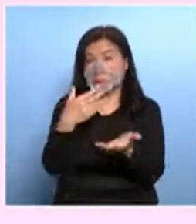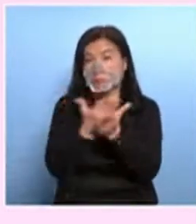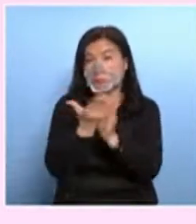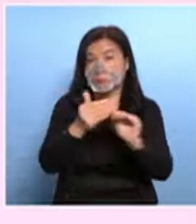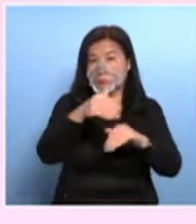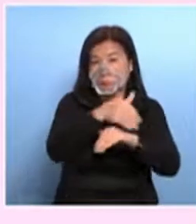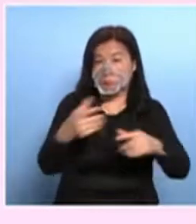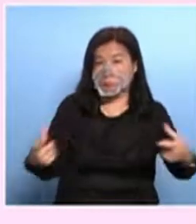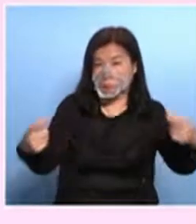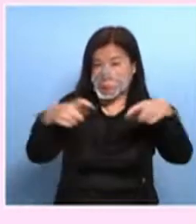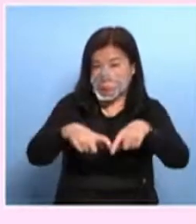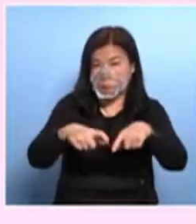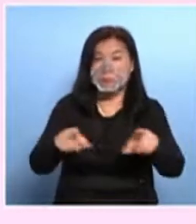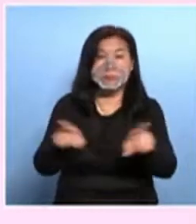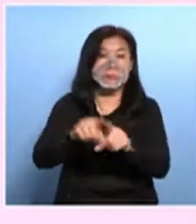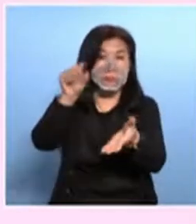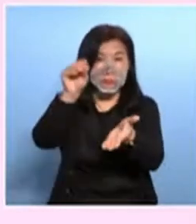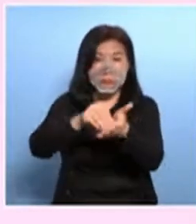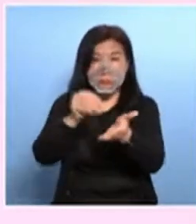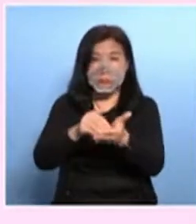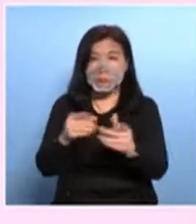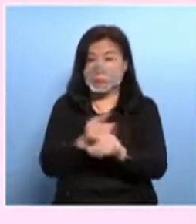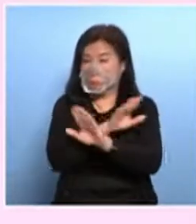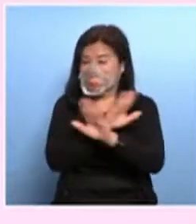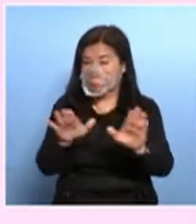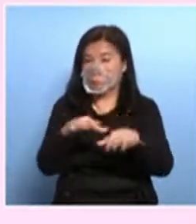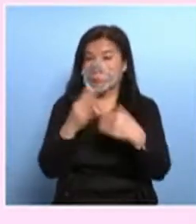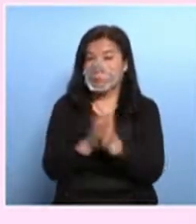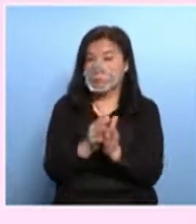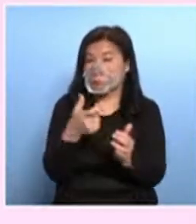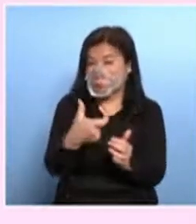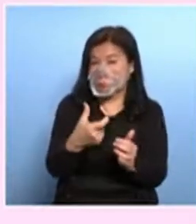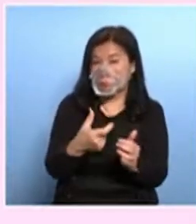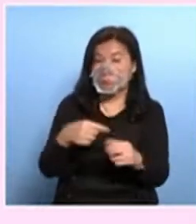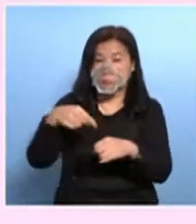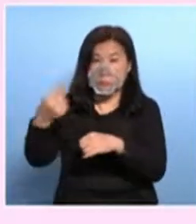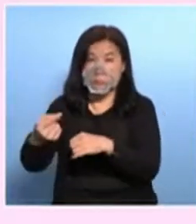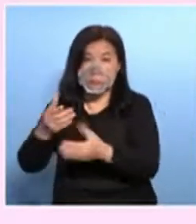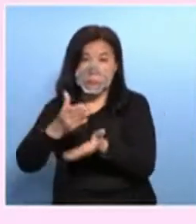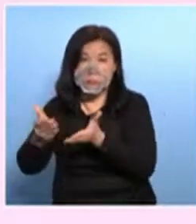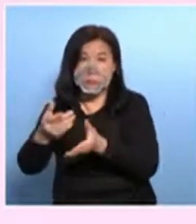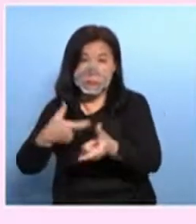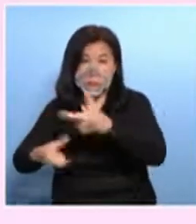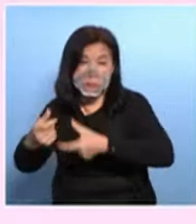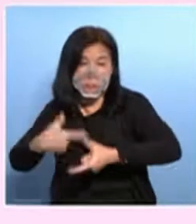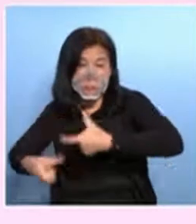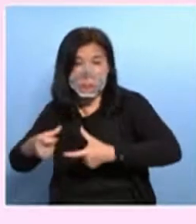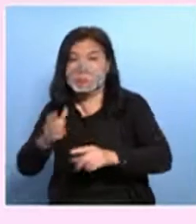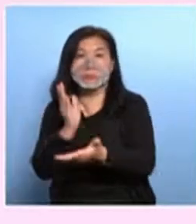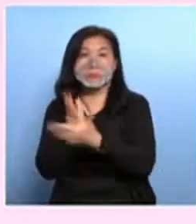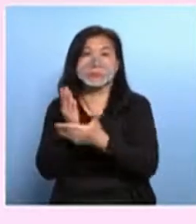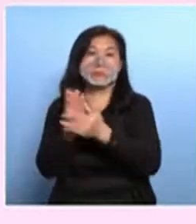and our commitments not to use the proceeds for meeting operating expenditure, they are widely